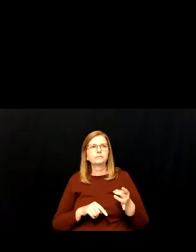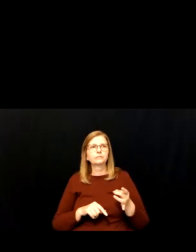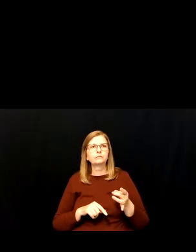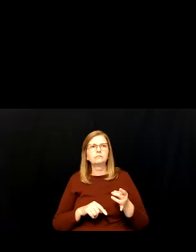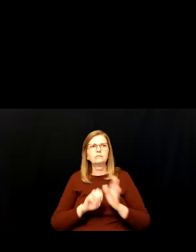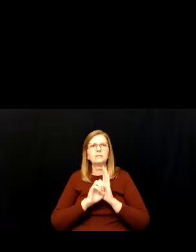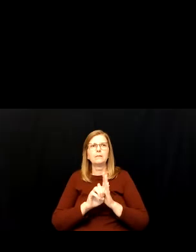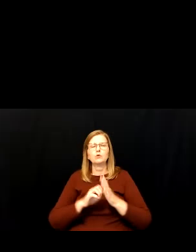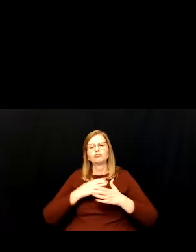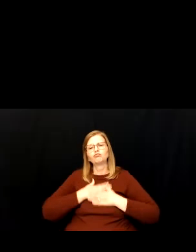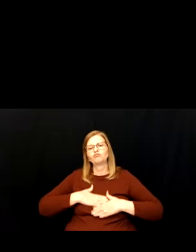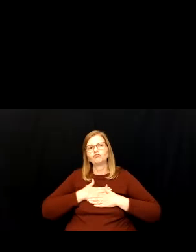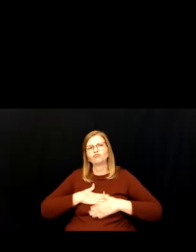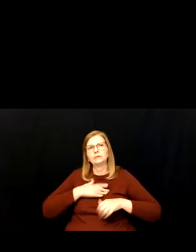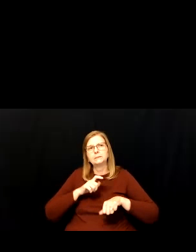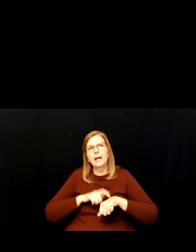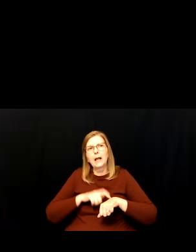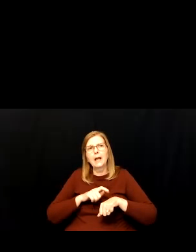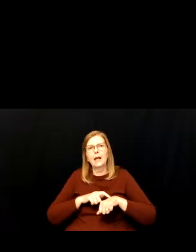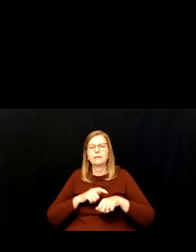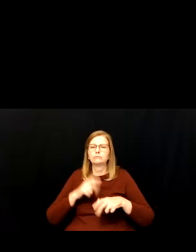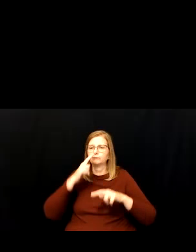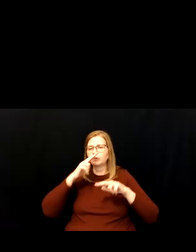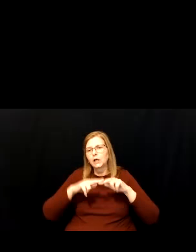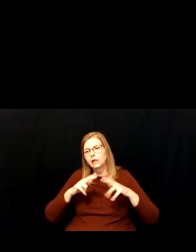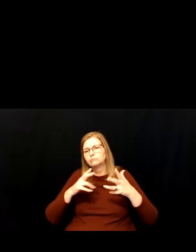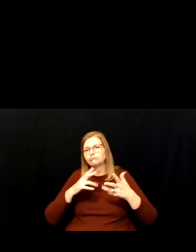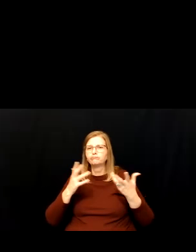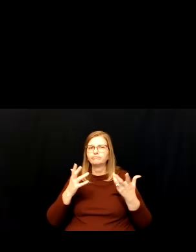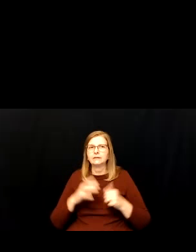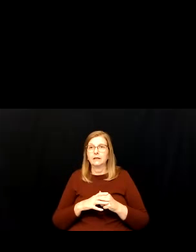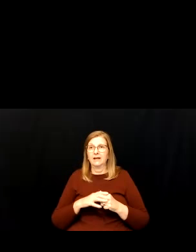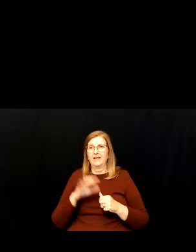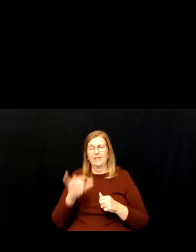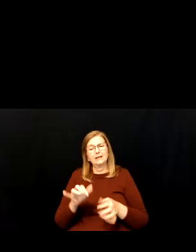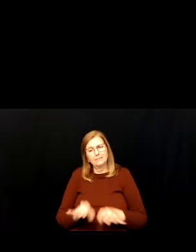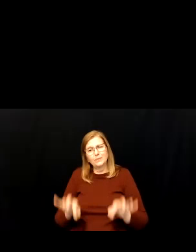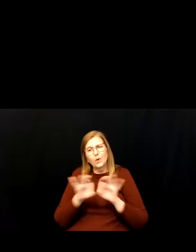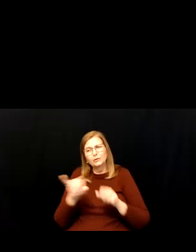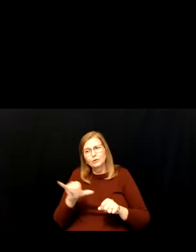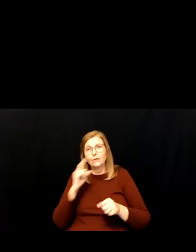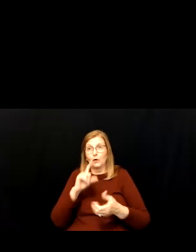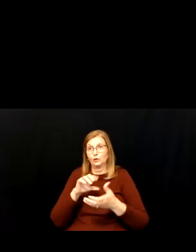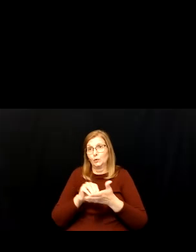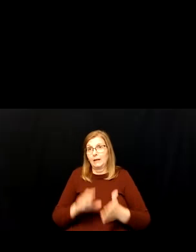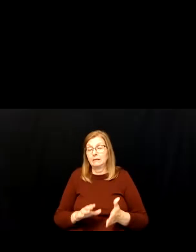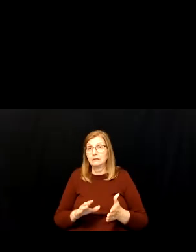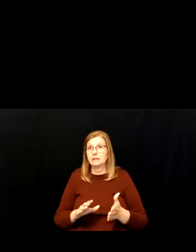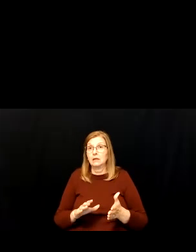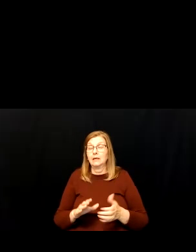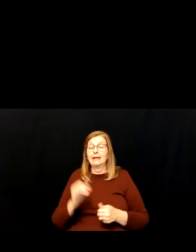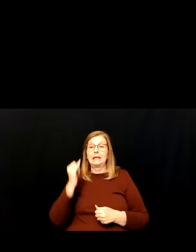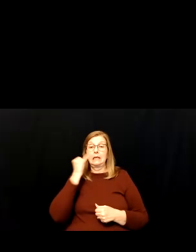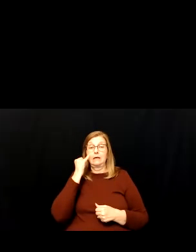examples of recreation, sports, and leisure. And this is so important too for our students. If you